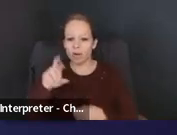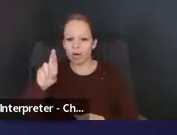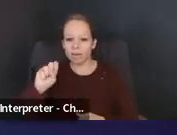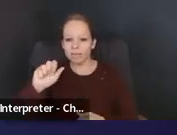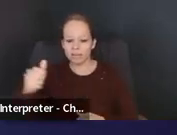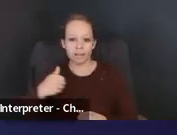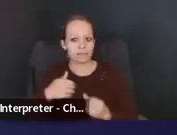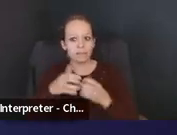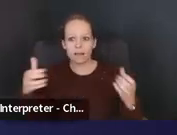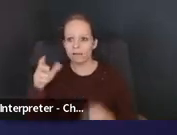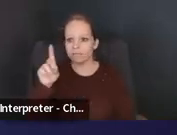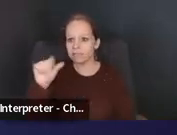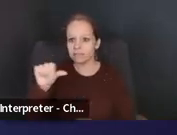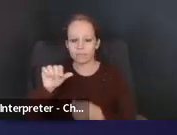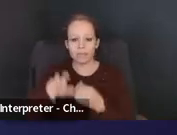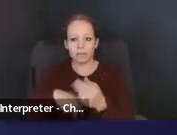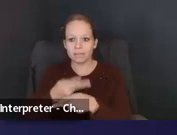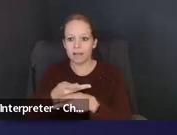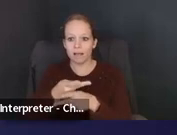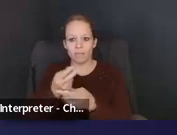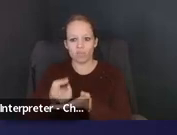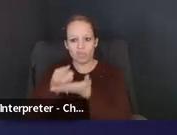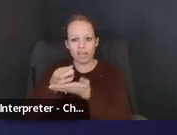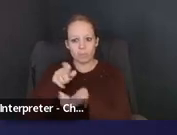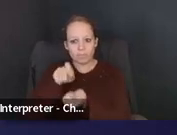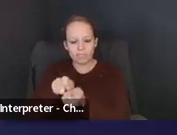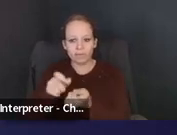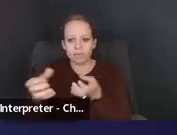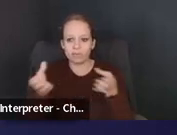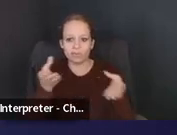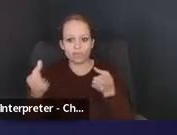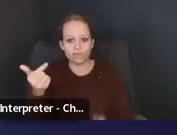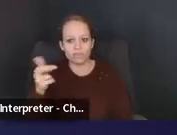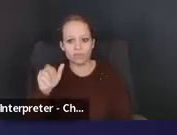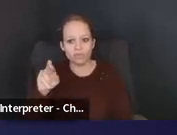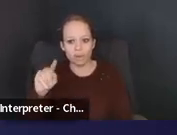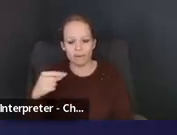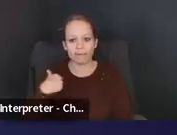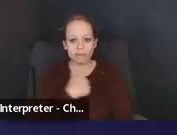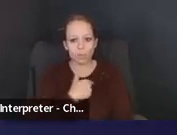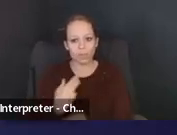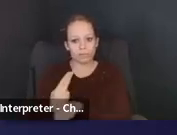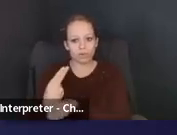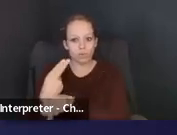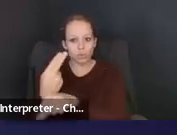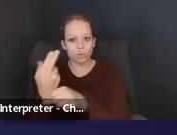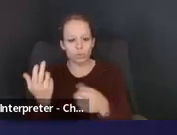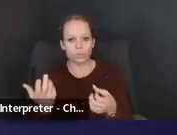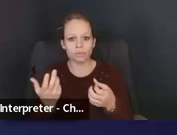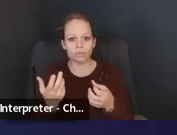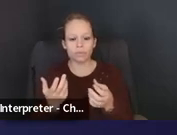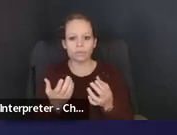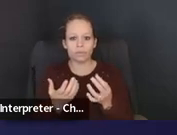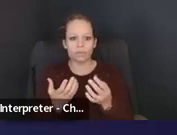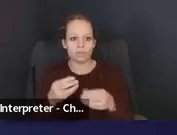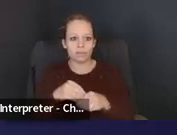lot of disability and rehab specific service grants that we've worked with through both